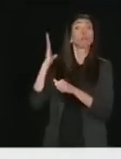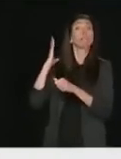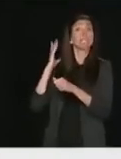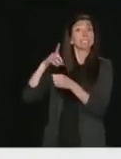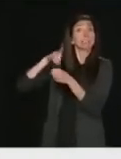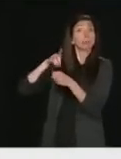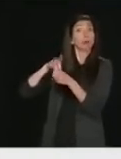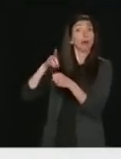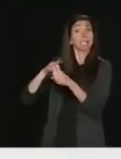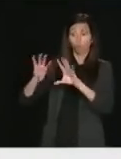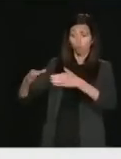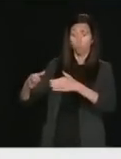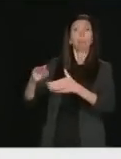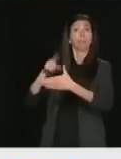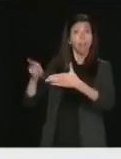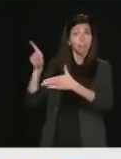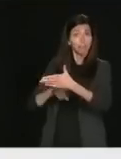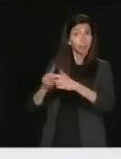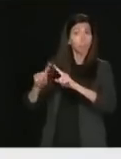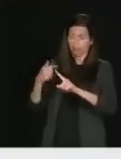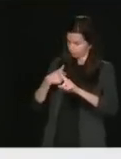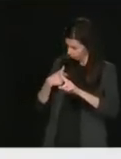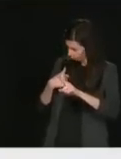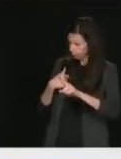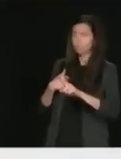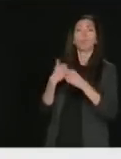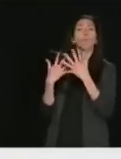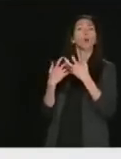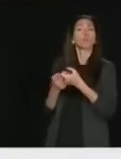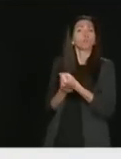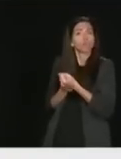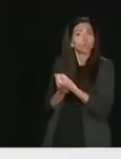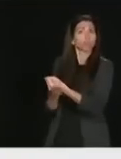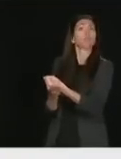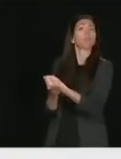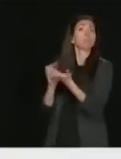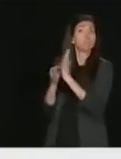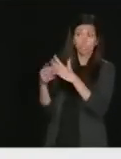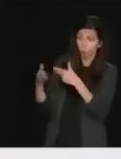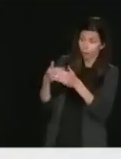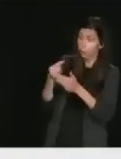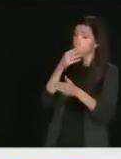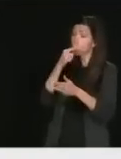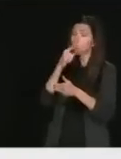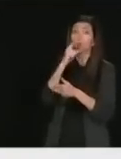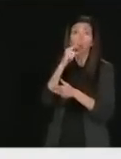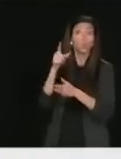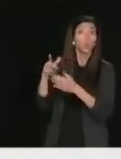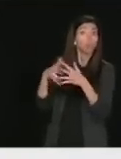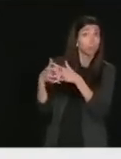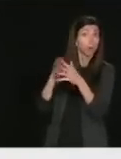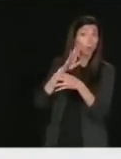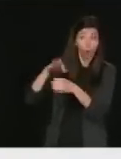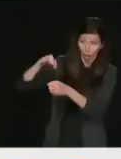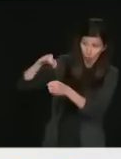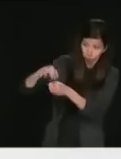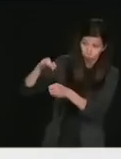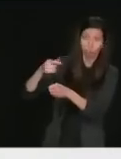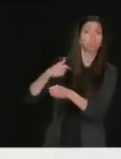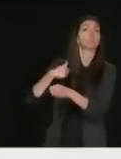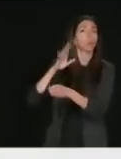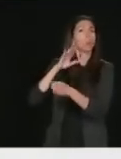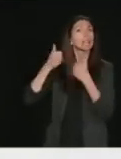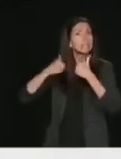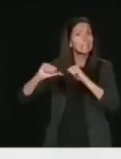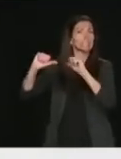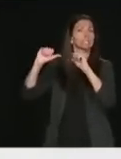and we will continue to work with whatever government gets elected in the United States to impress upon them how